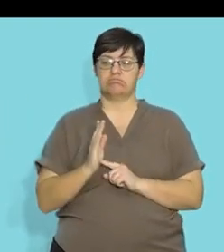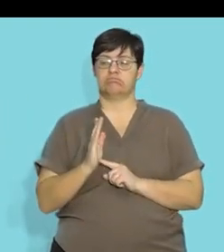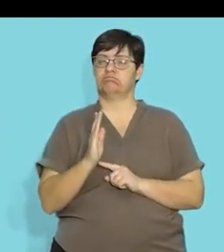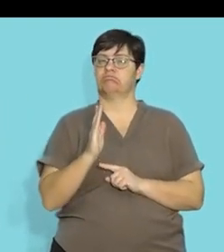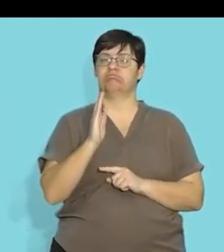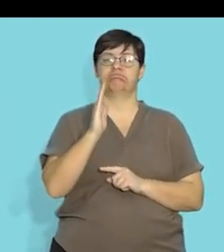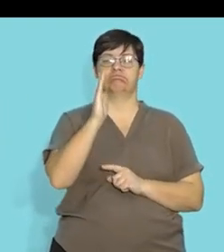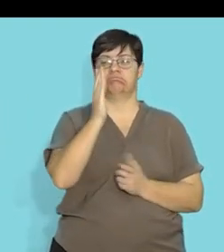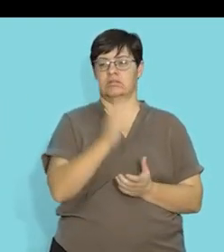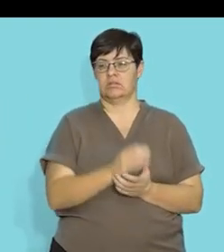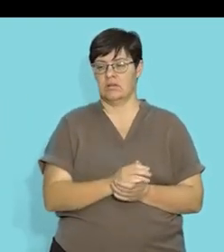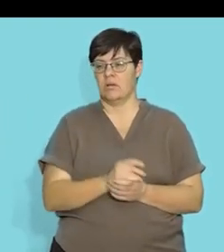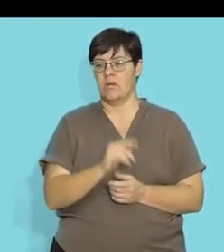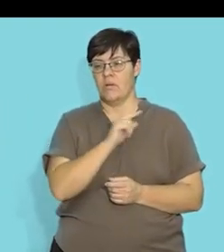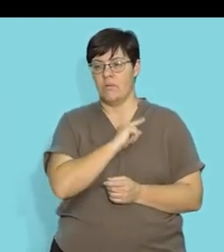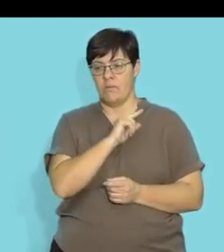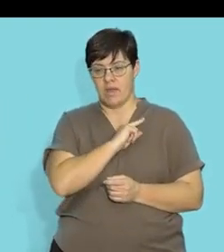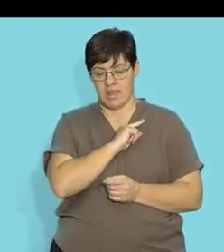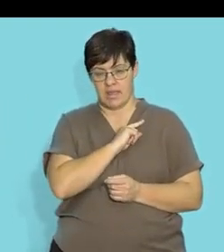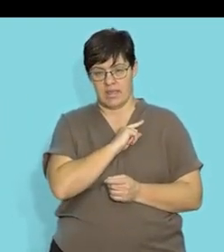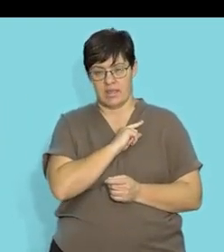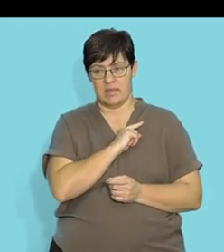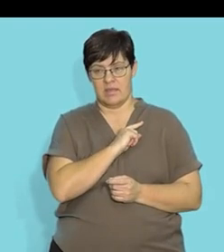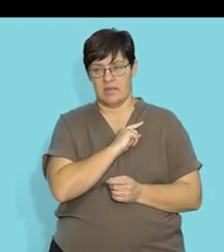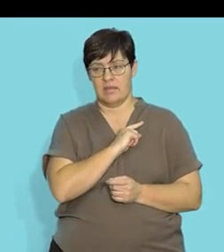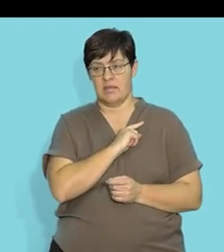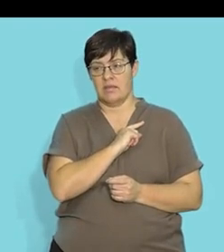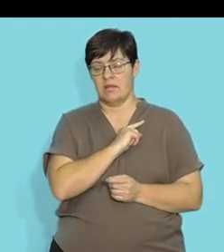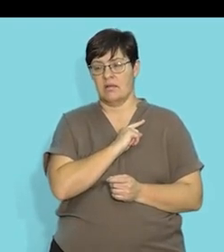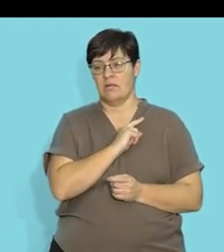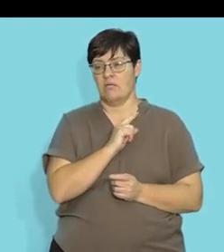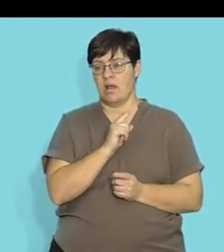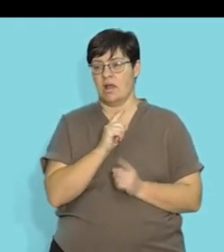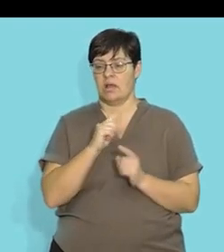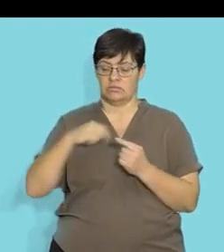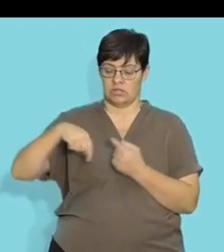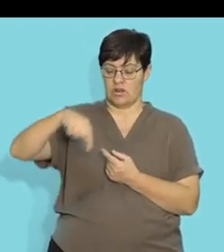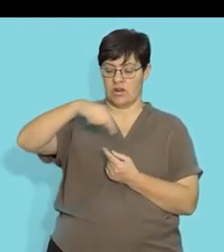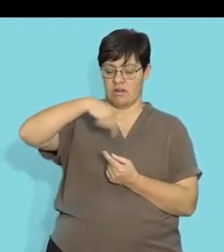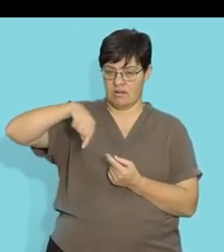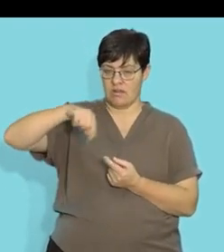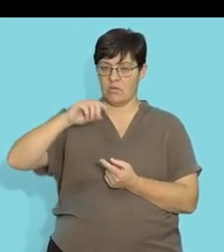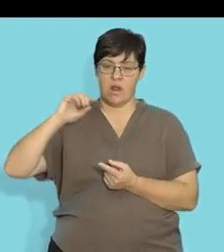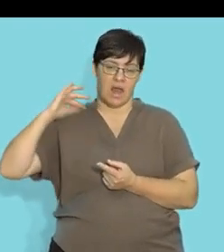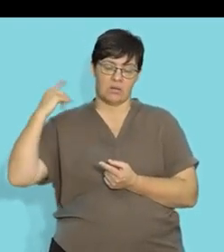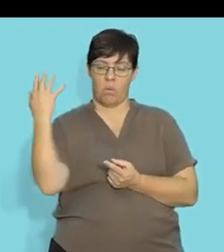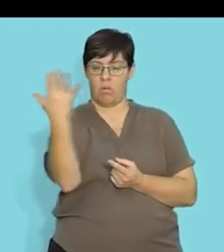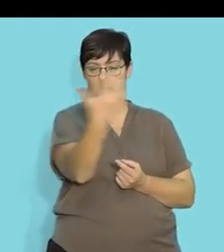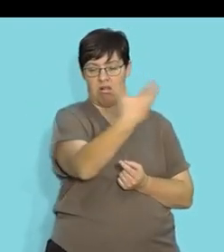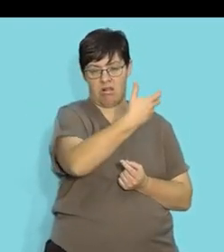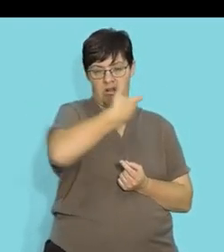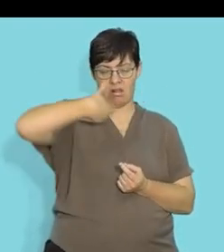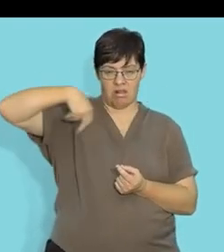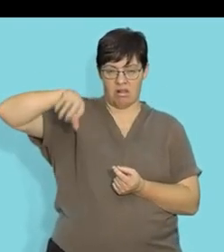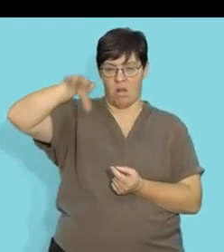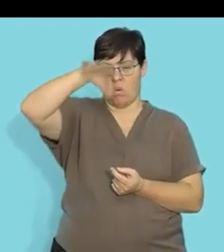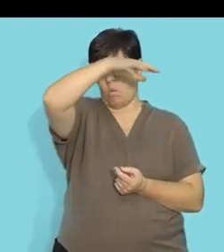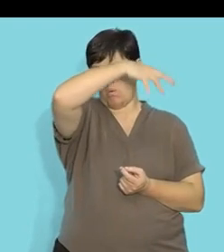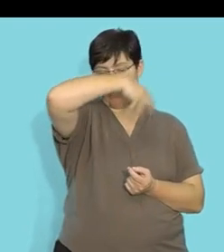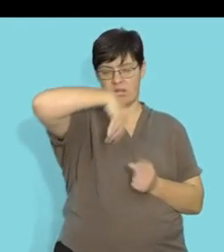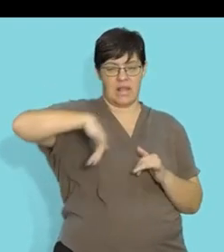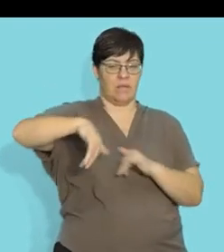moving clinostat, we find that this plant constantly turns. The unidirectional source of light is